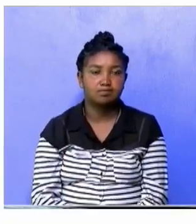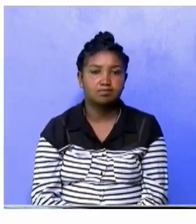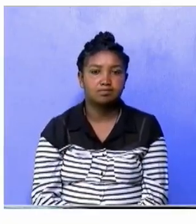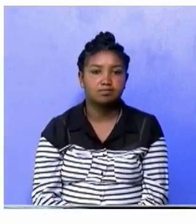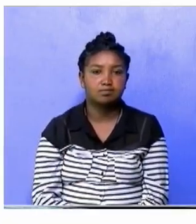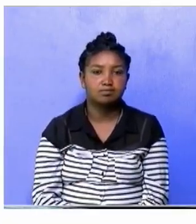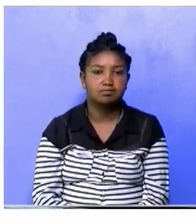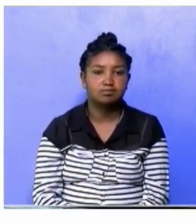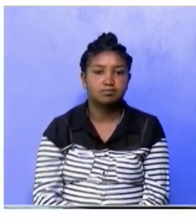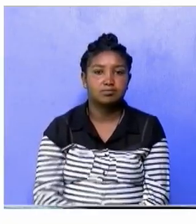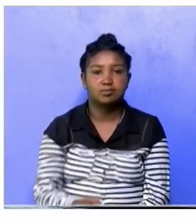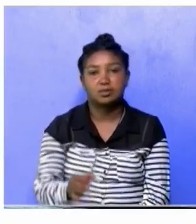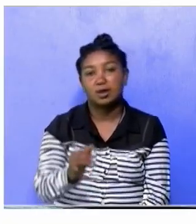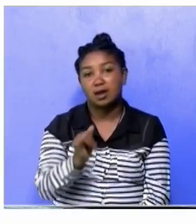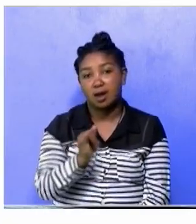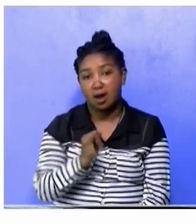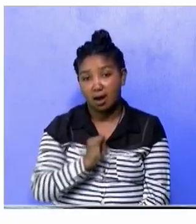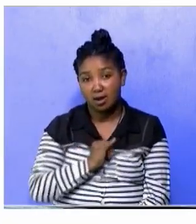I haven't